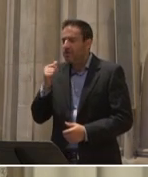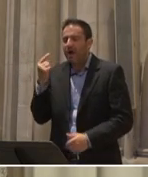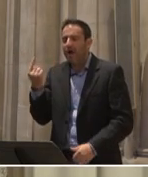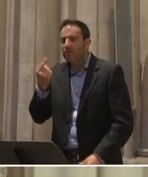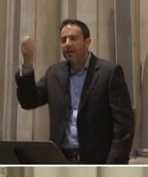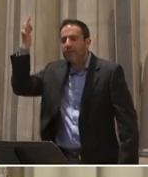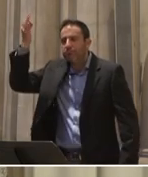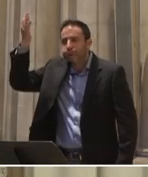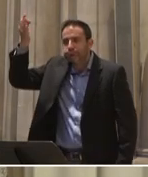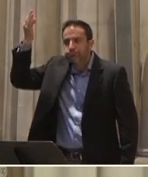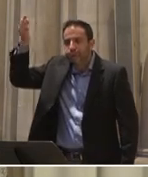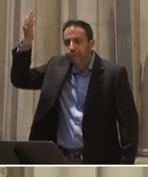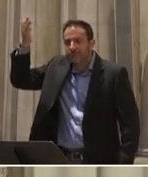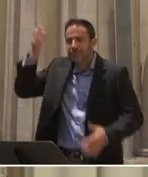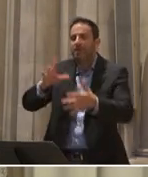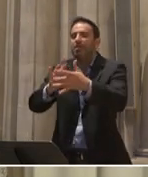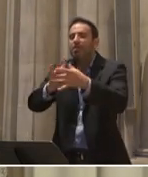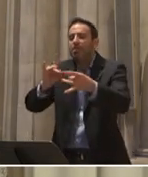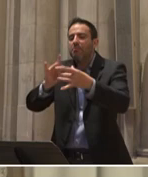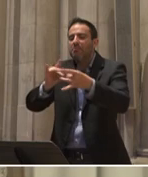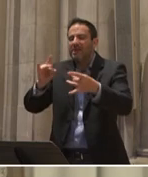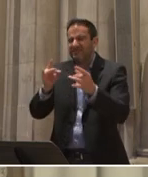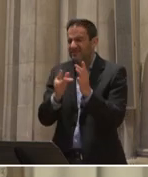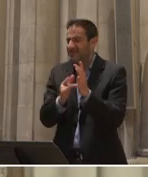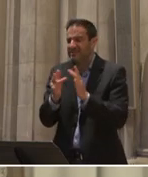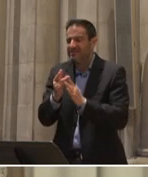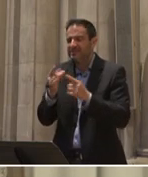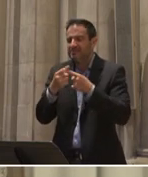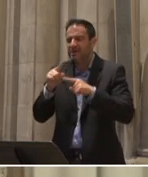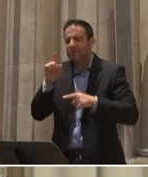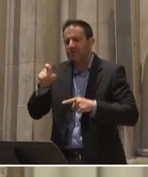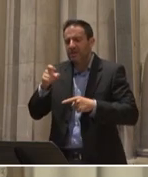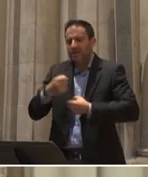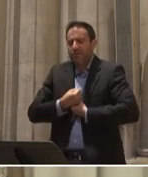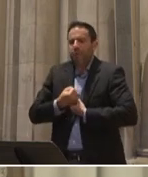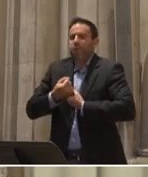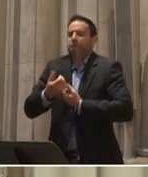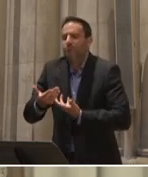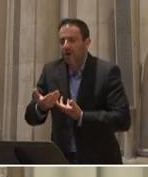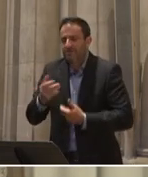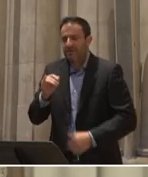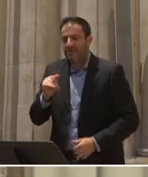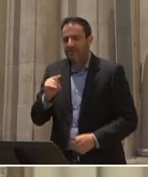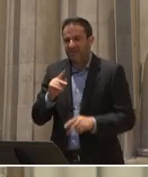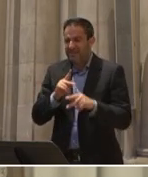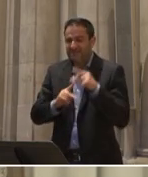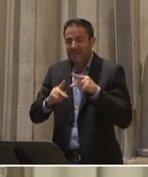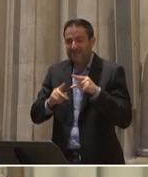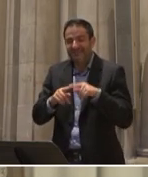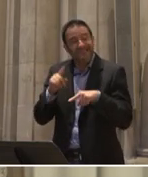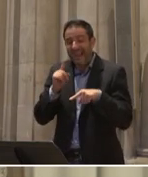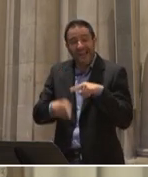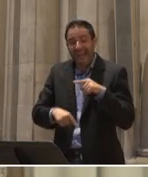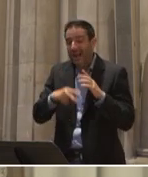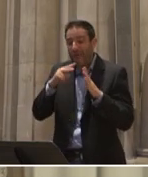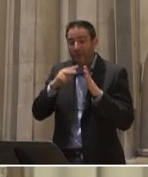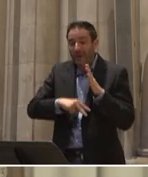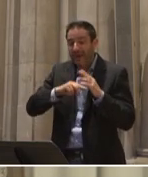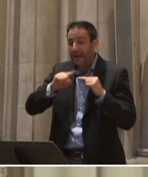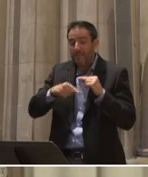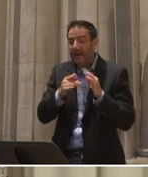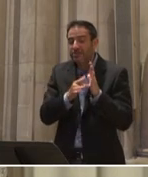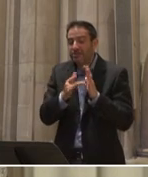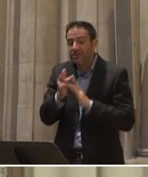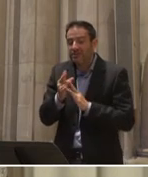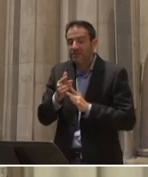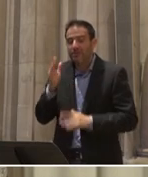Jesus, but more importantly, you have to embody it so that those who may never be in a position to read about Jesus for themselves